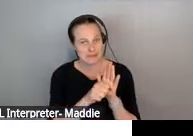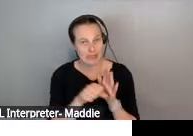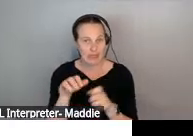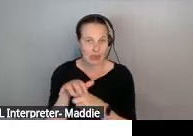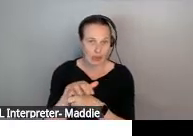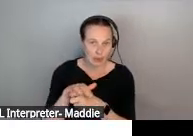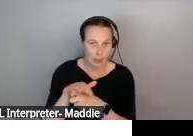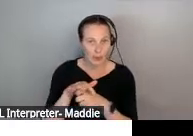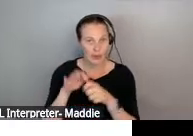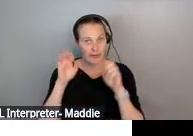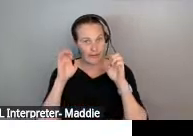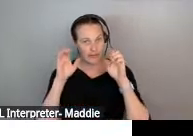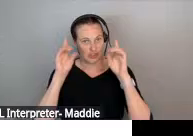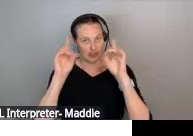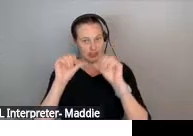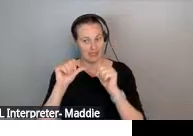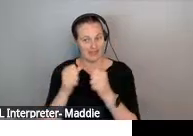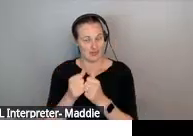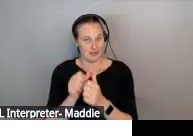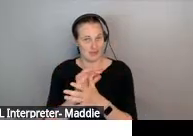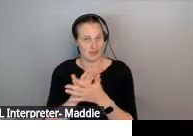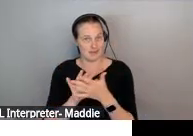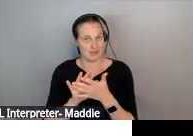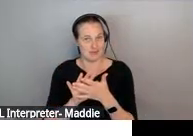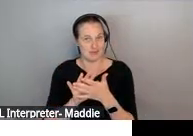educational agencies